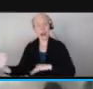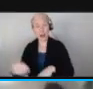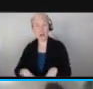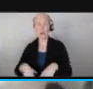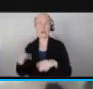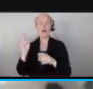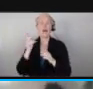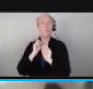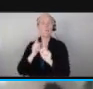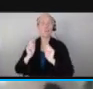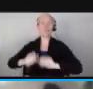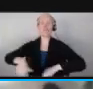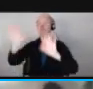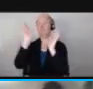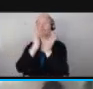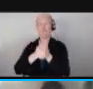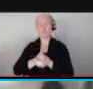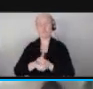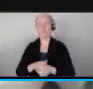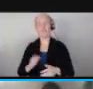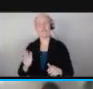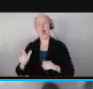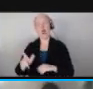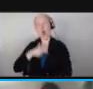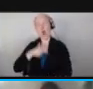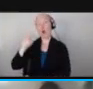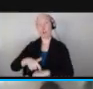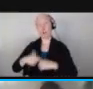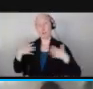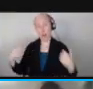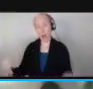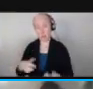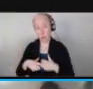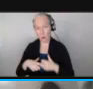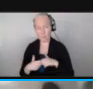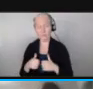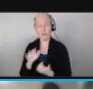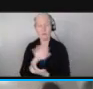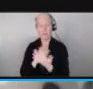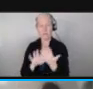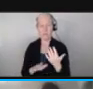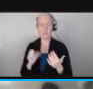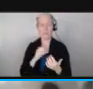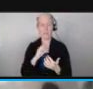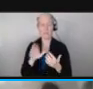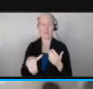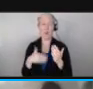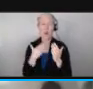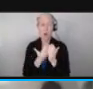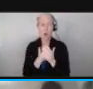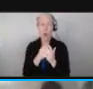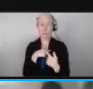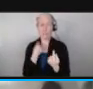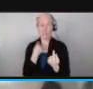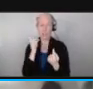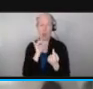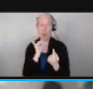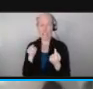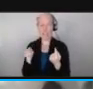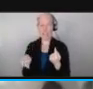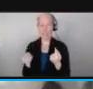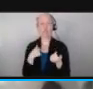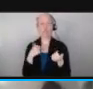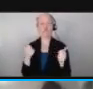and long-term health conditions. And so all of our risks have a framework that are looking like this. We're actually trying to harmonize all